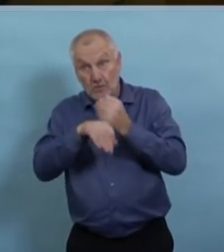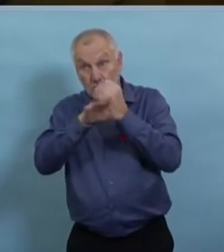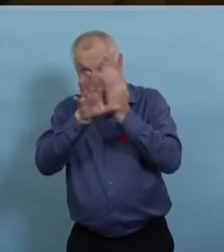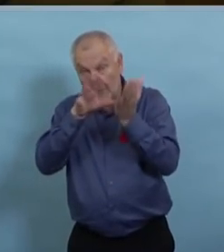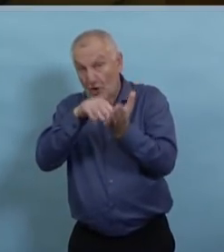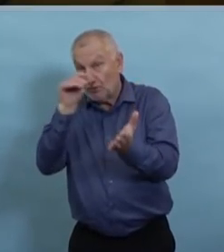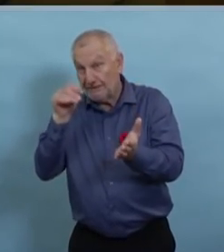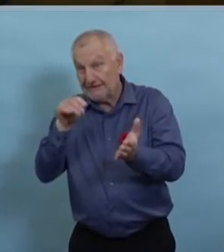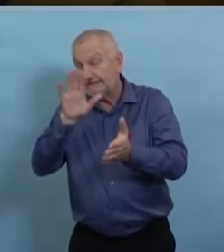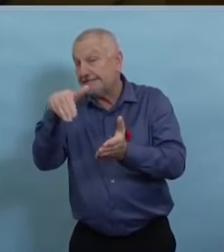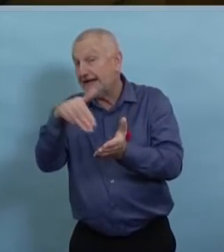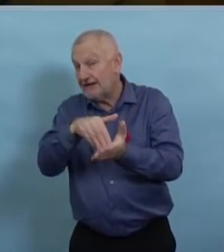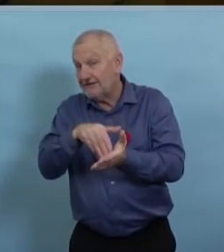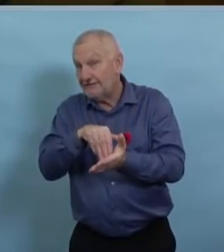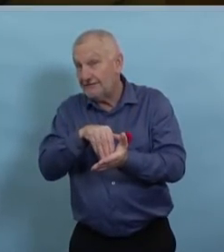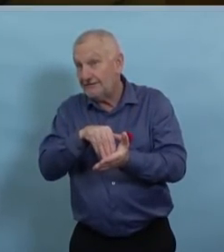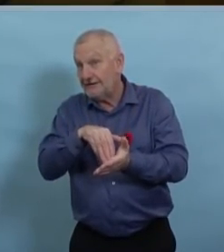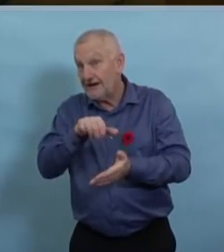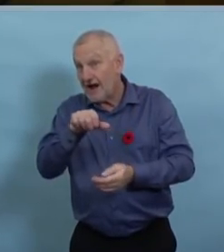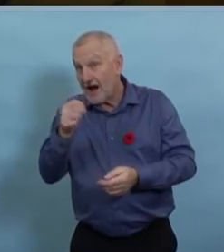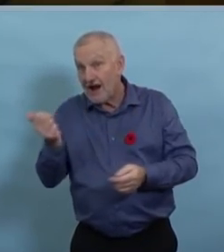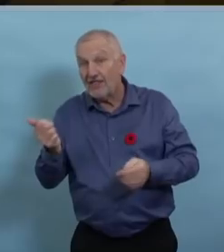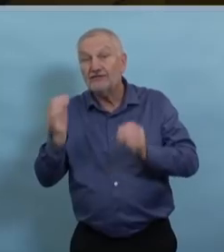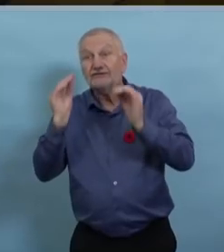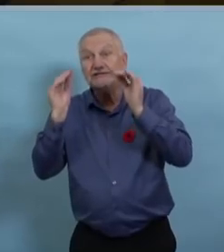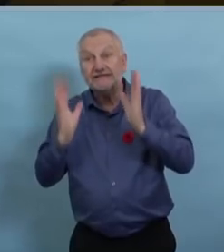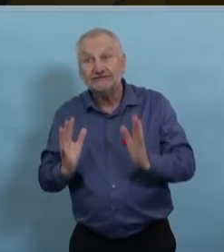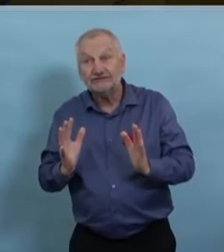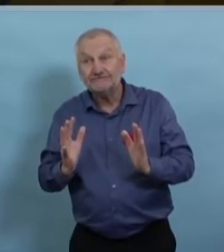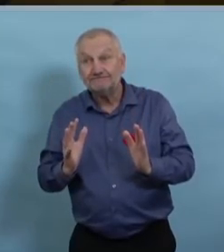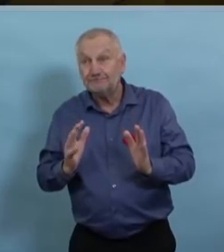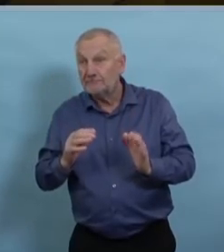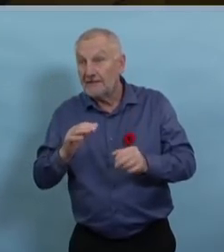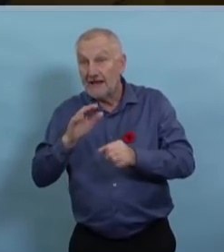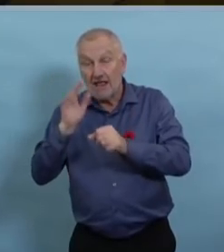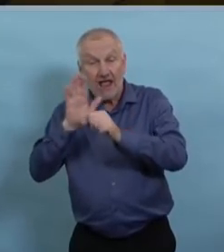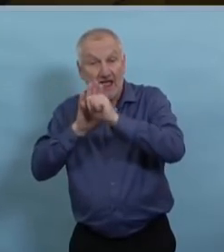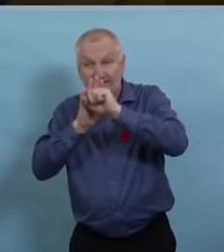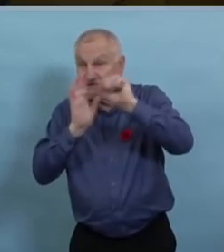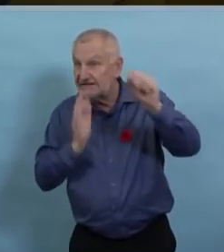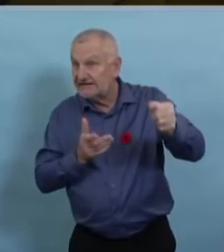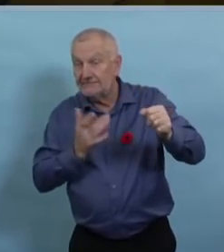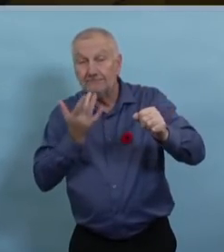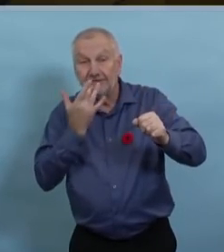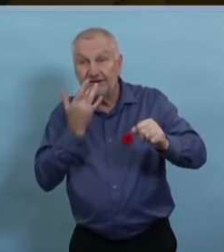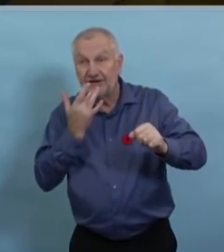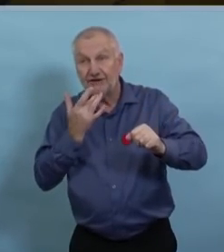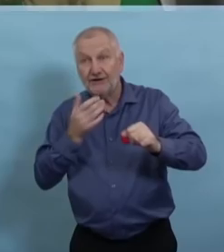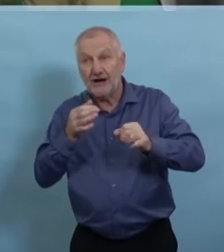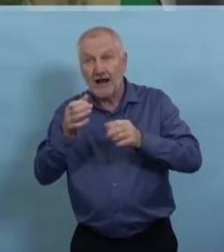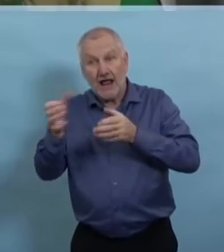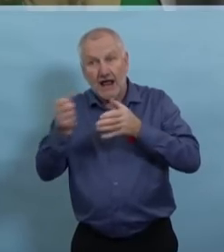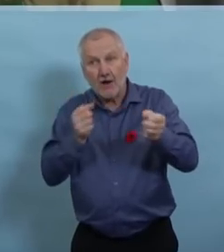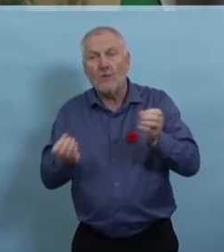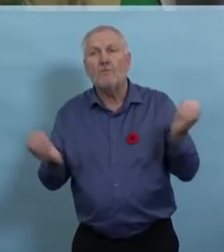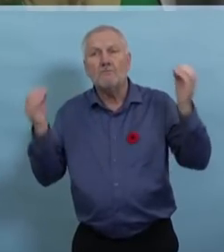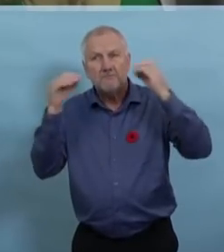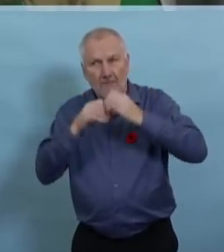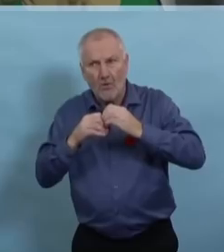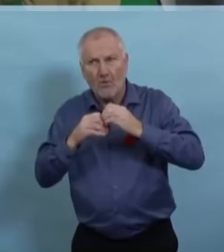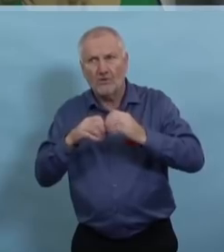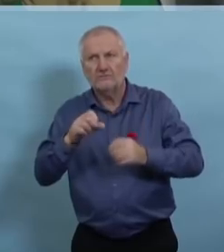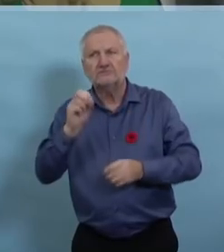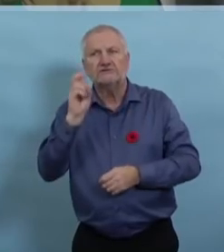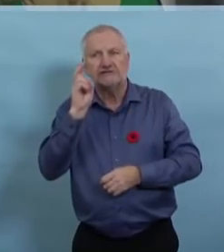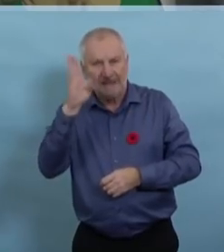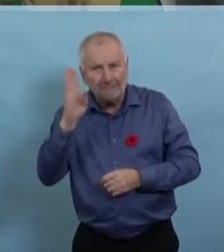have asked and advocates have asked for just maybe more substitute teachers or more teachers hired within their school divisions? So as I mentioned at